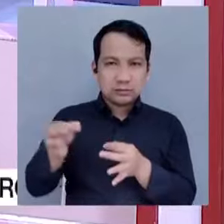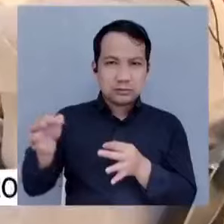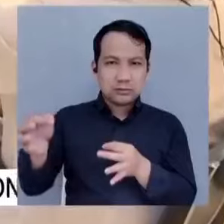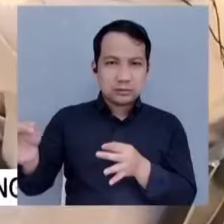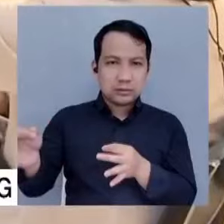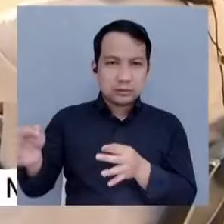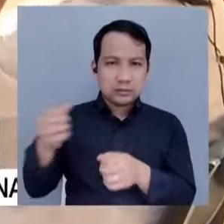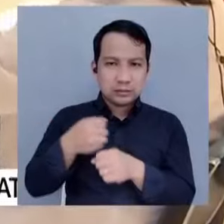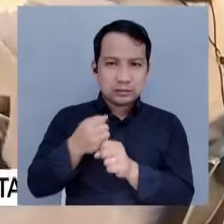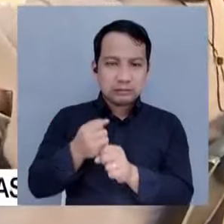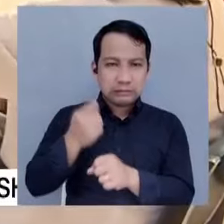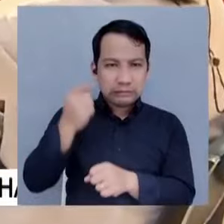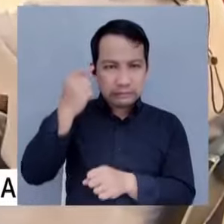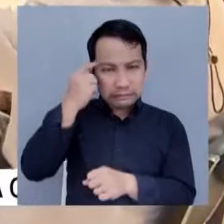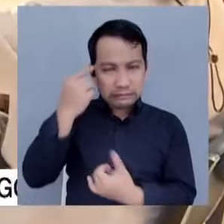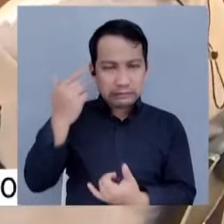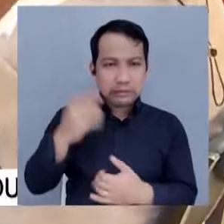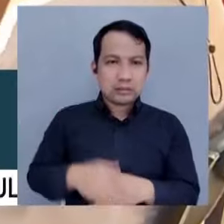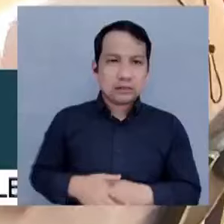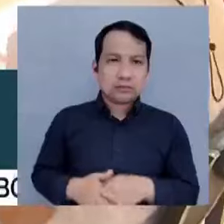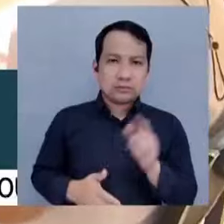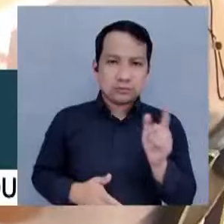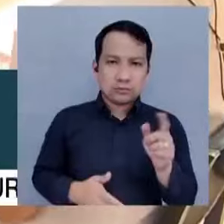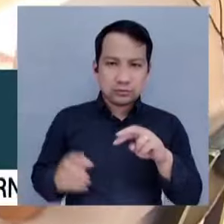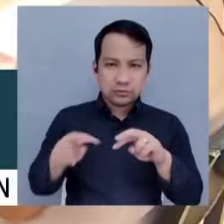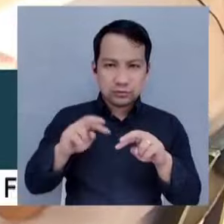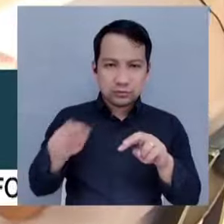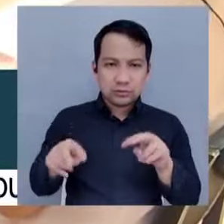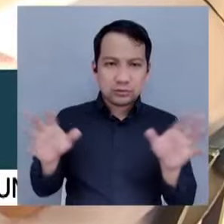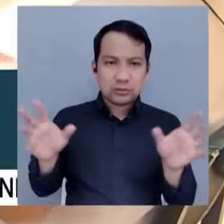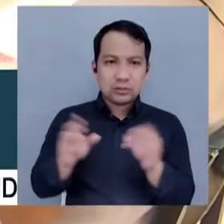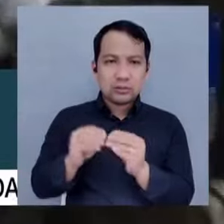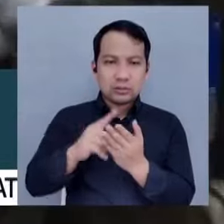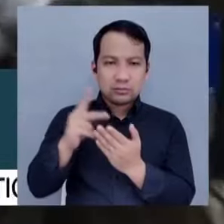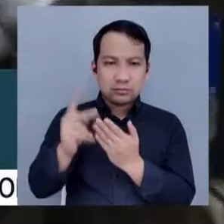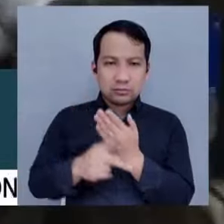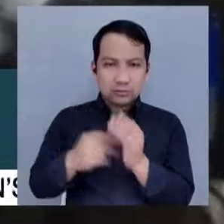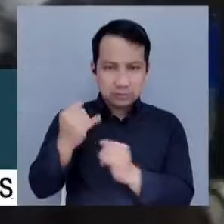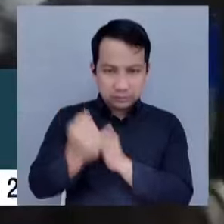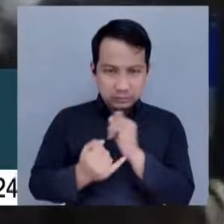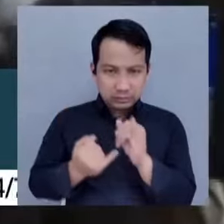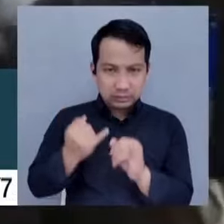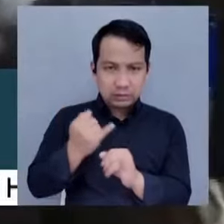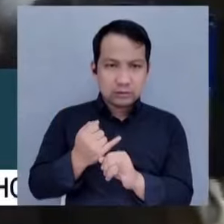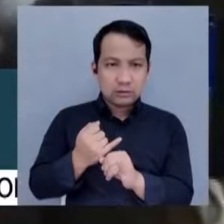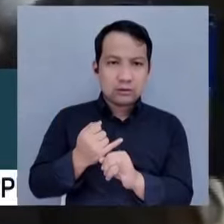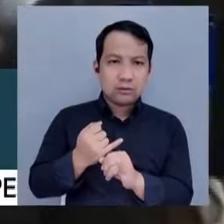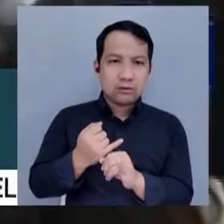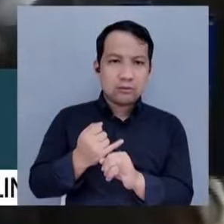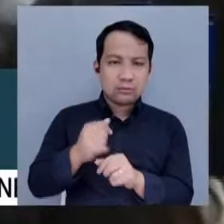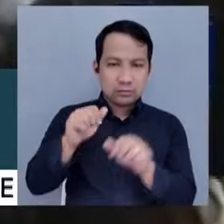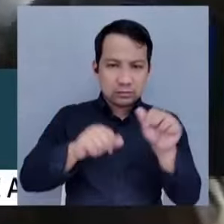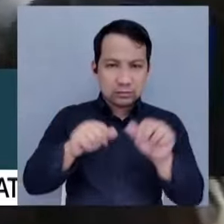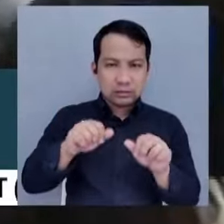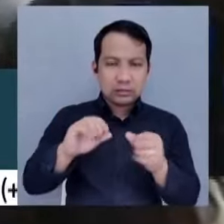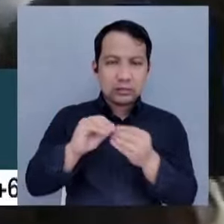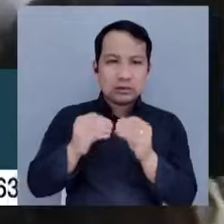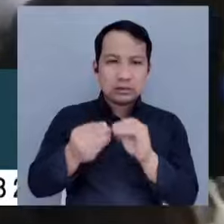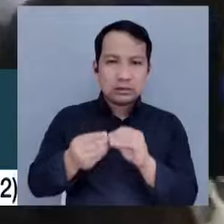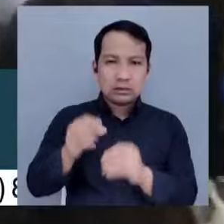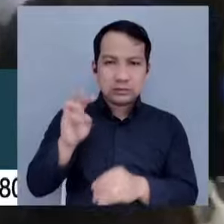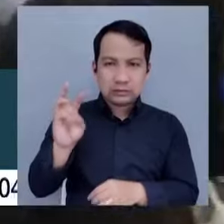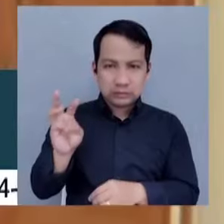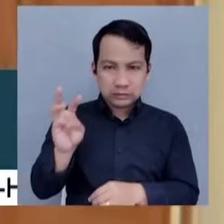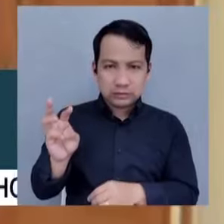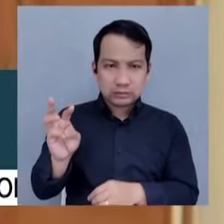thinking. In its 2022 cycle, the Program for International Student Assessment ranked the Philippines 60th out